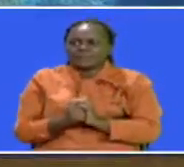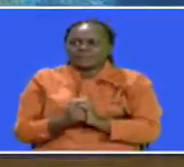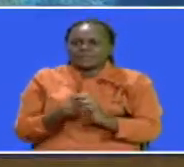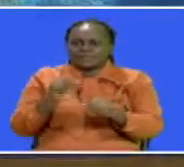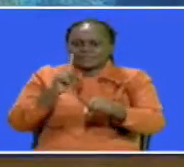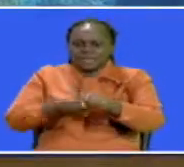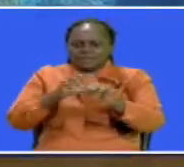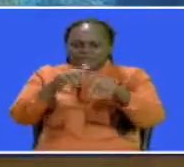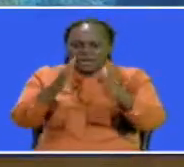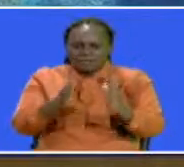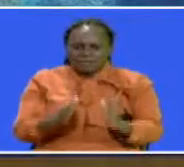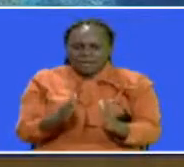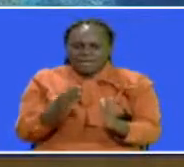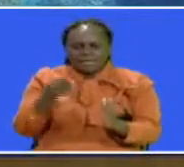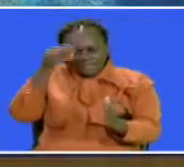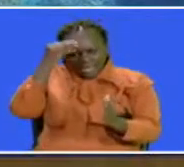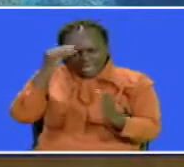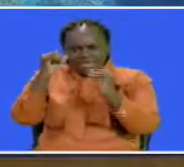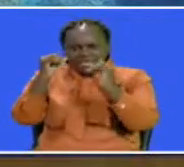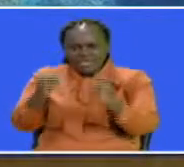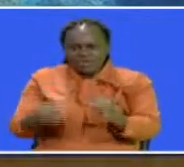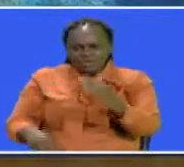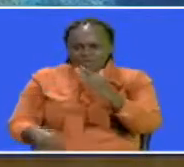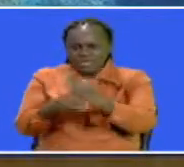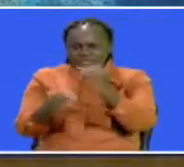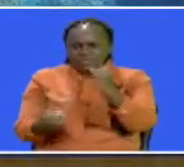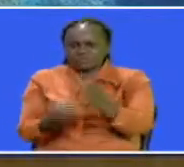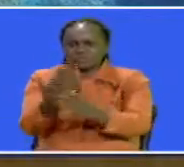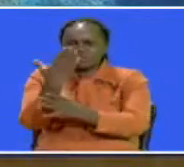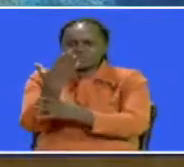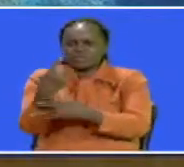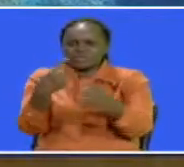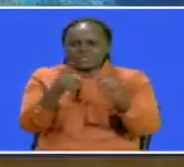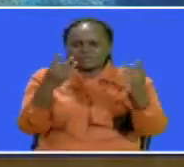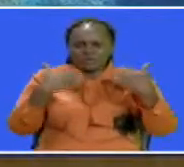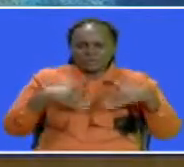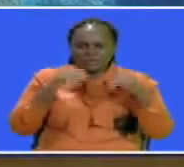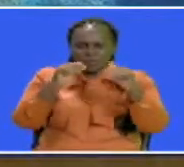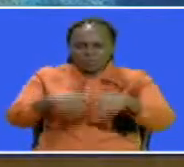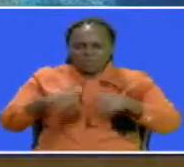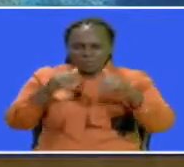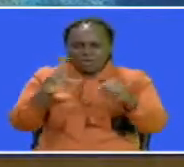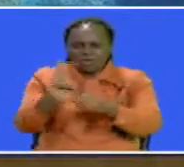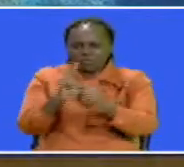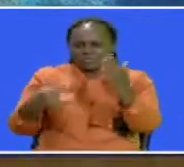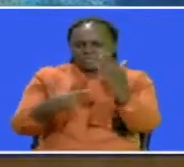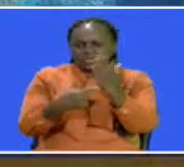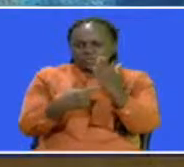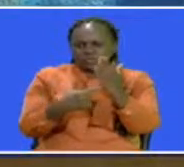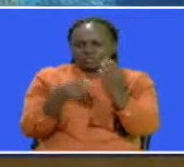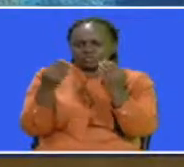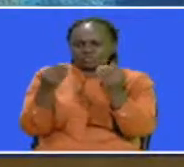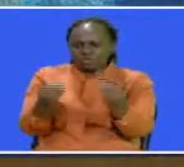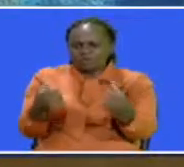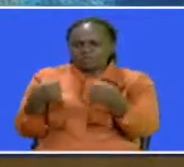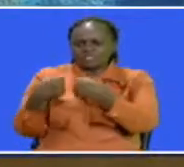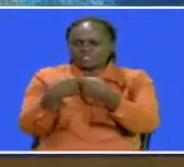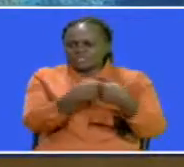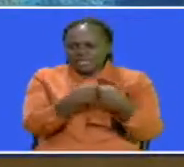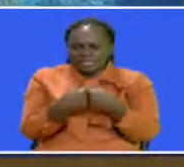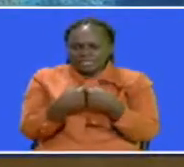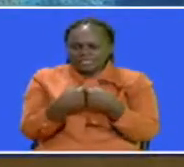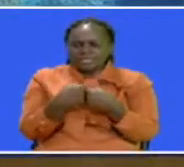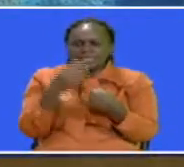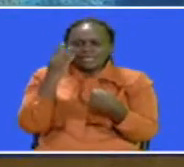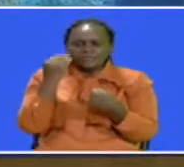time a farmer learns something new, it increases productivity. Now, stakeholders in agriculture can use technology to tackle many of their challenges facing